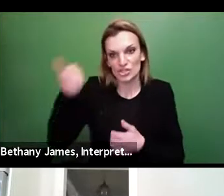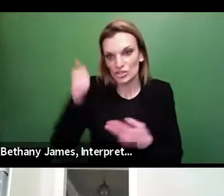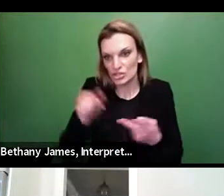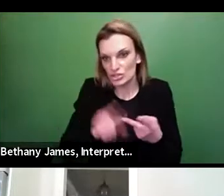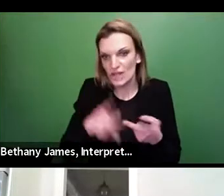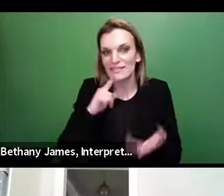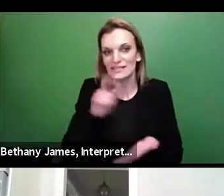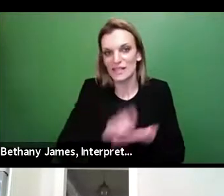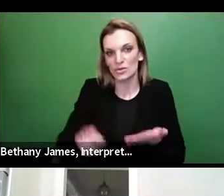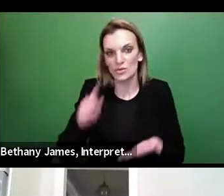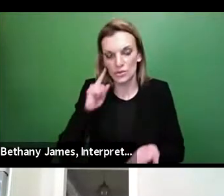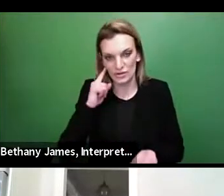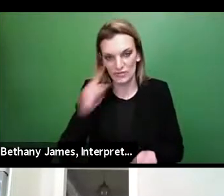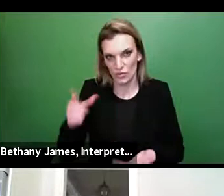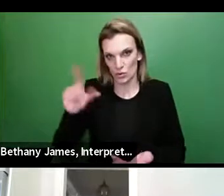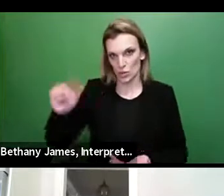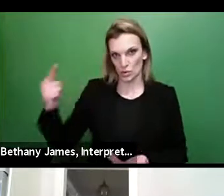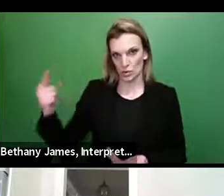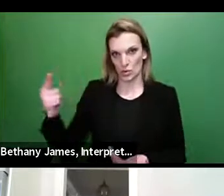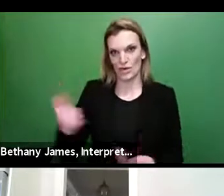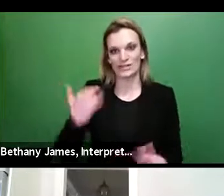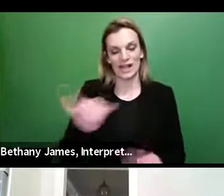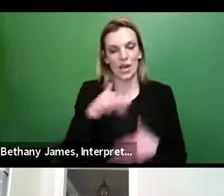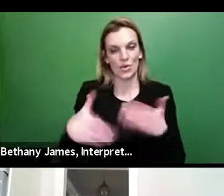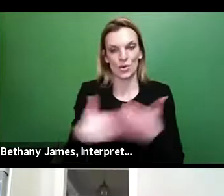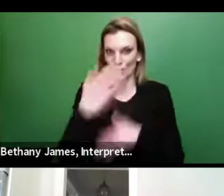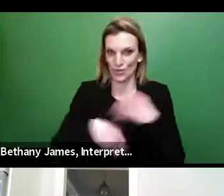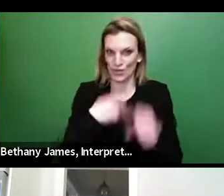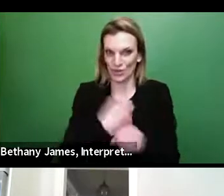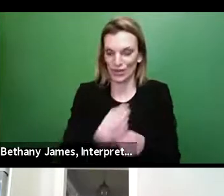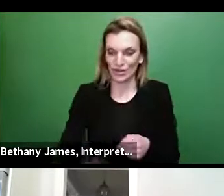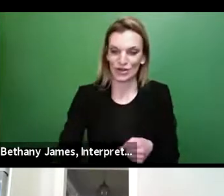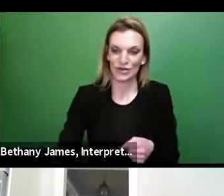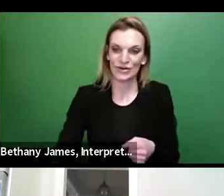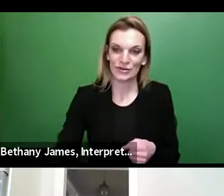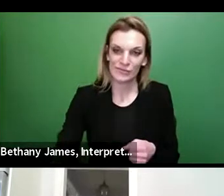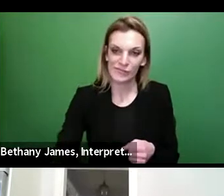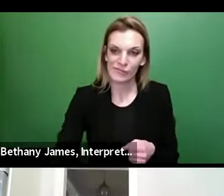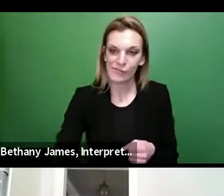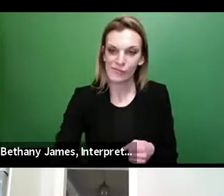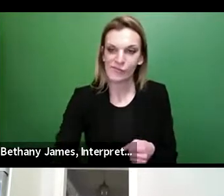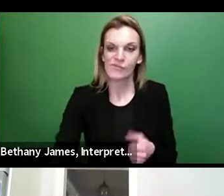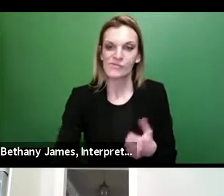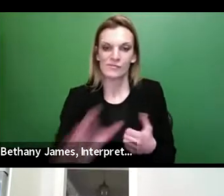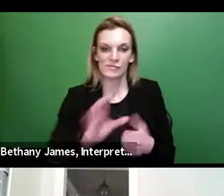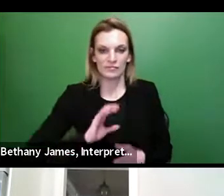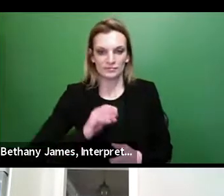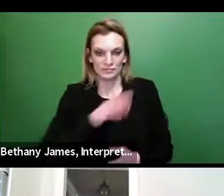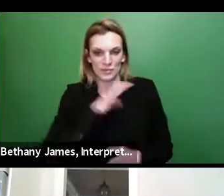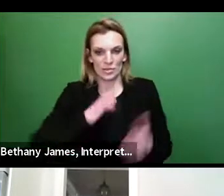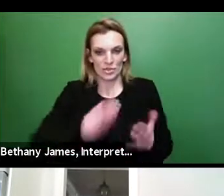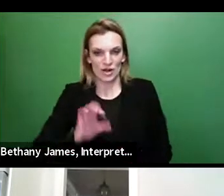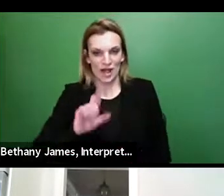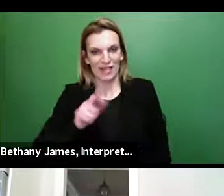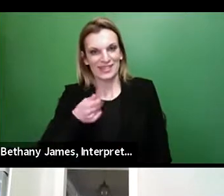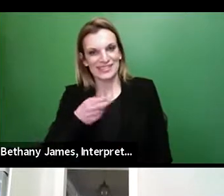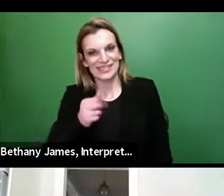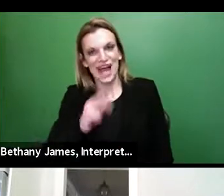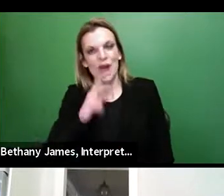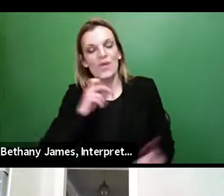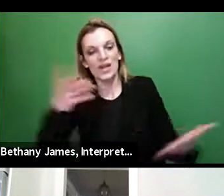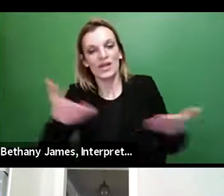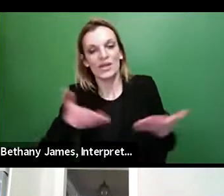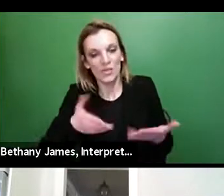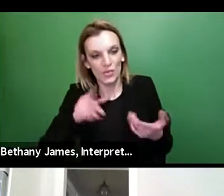you. Given the new year and our new commissioners, first let me start off by welcoming Commissioner